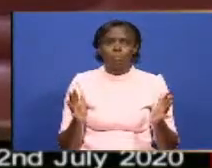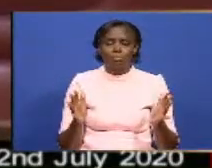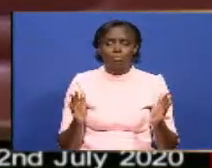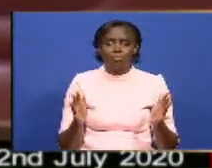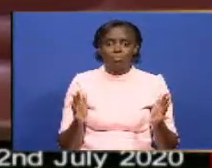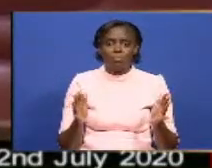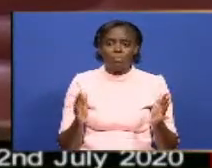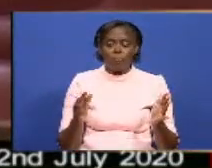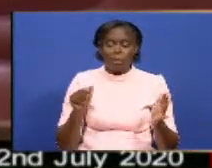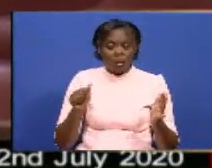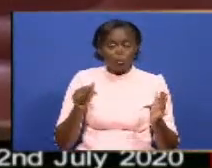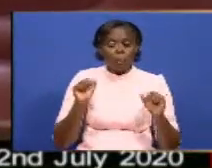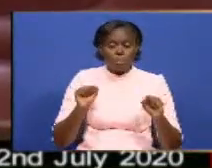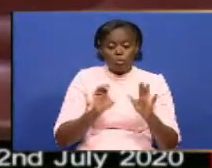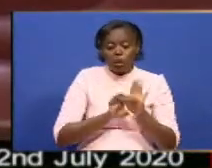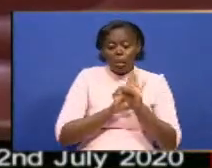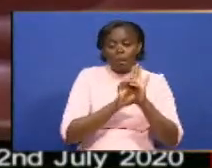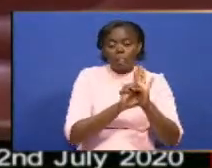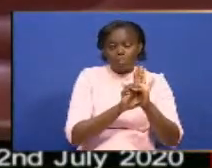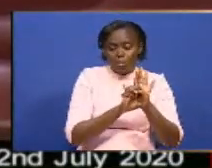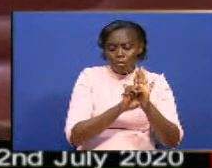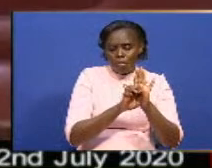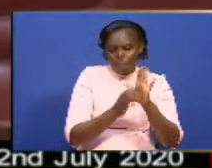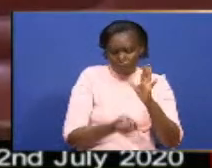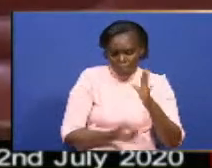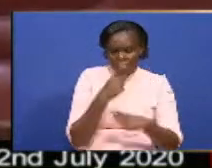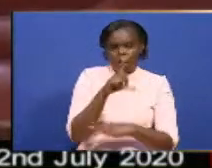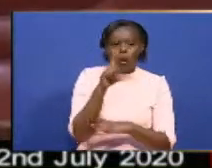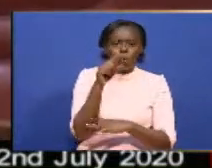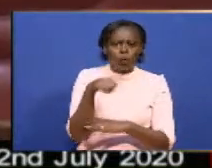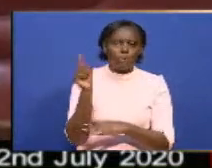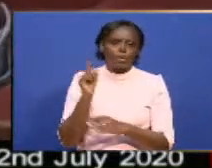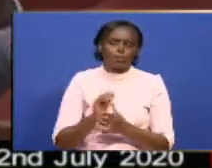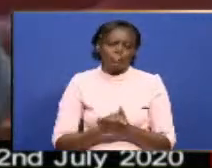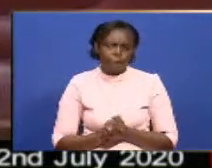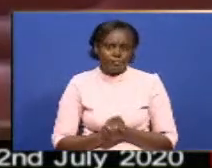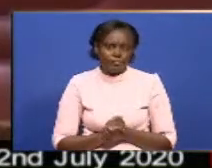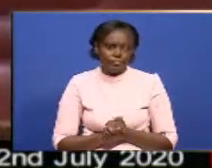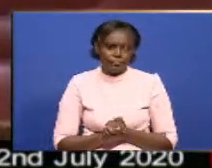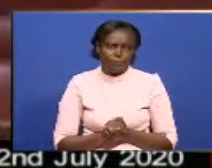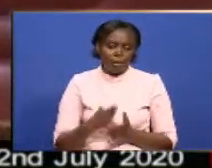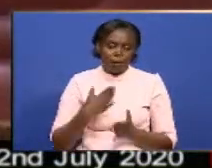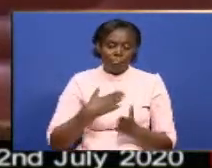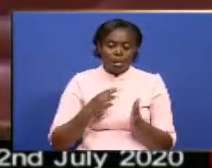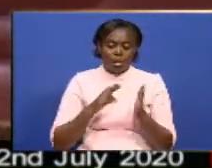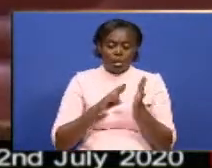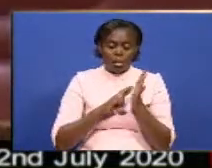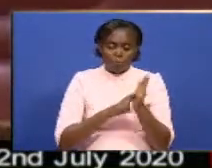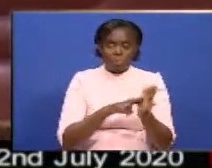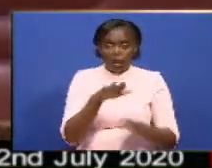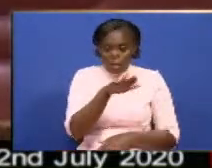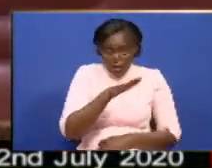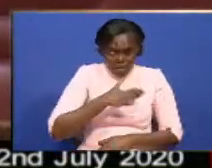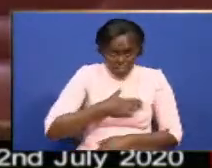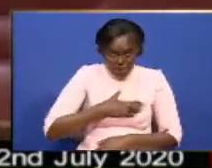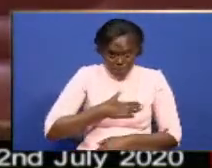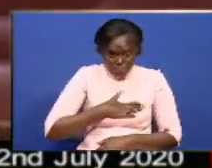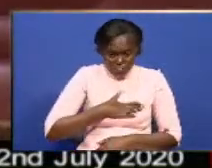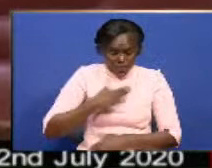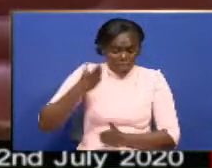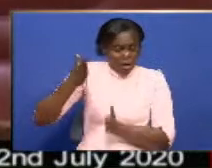trendsetter in having proper laws. Madam Speaker, I represent a constituency that